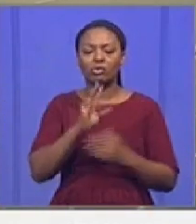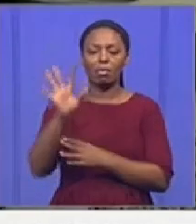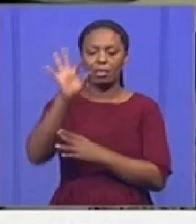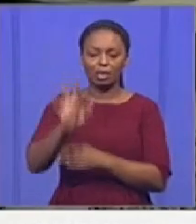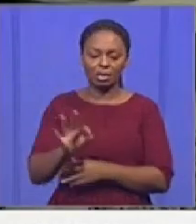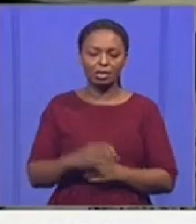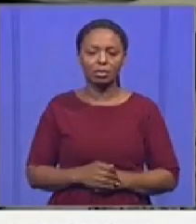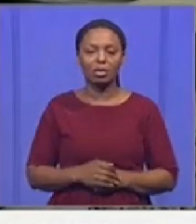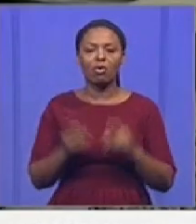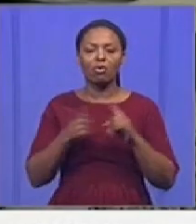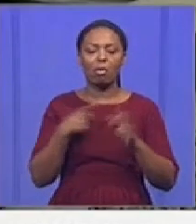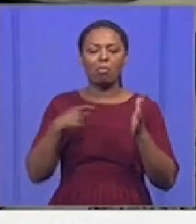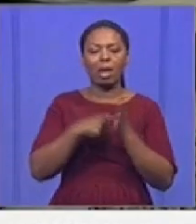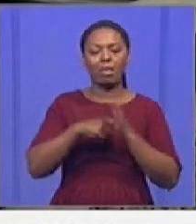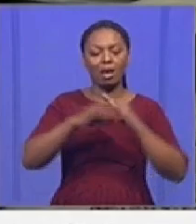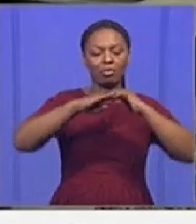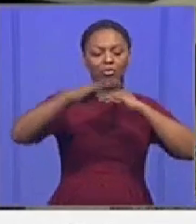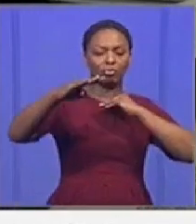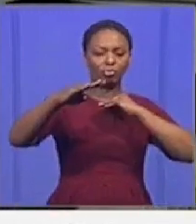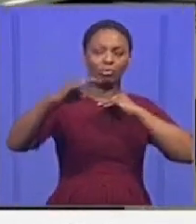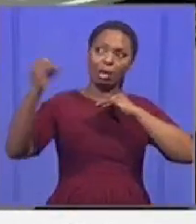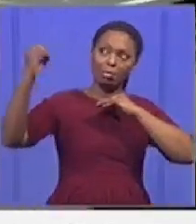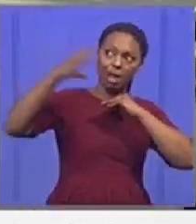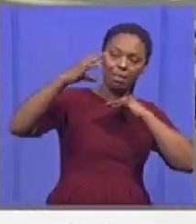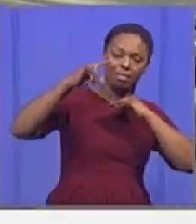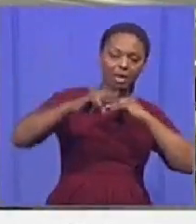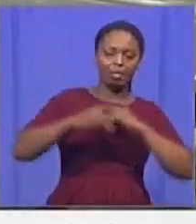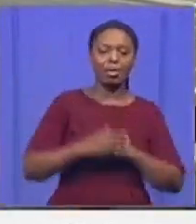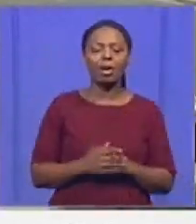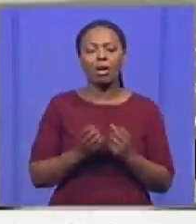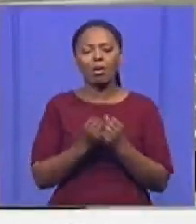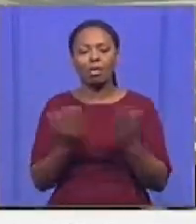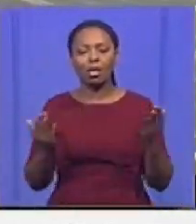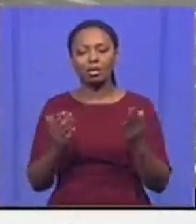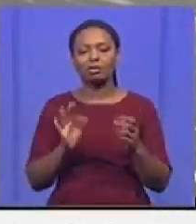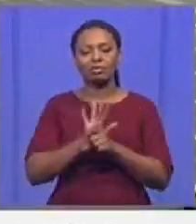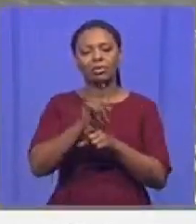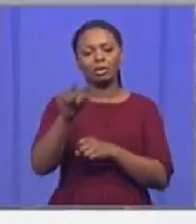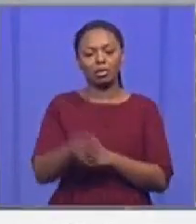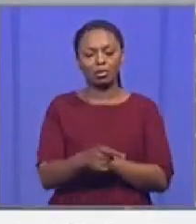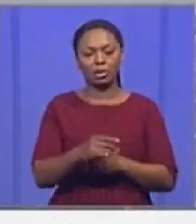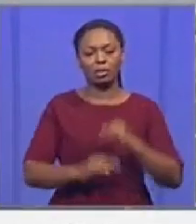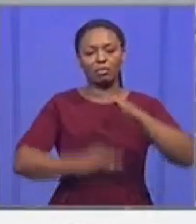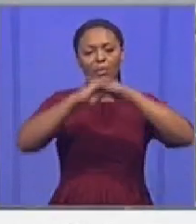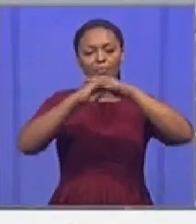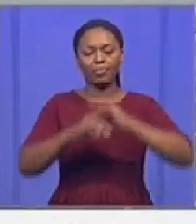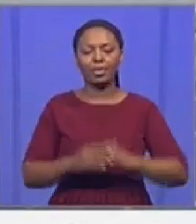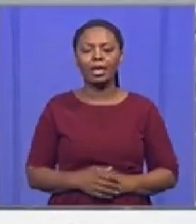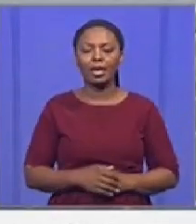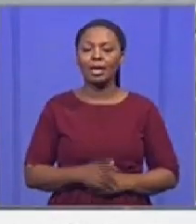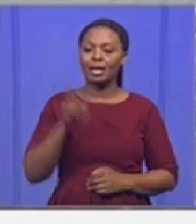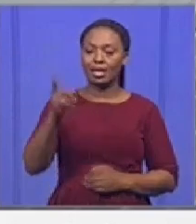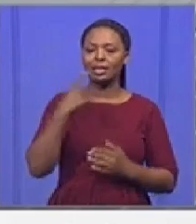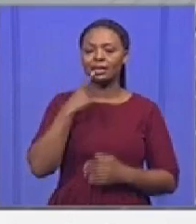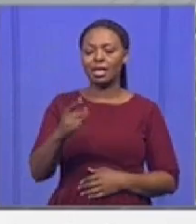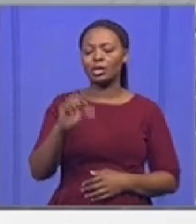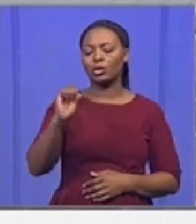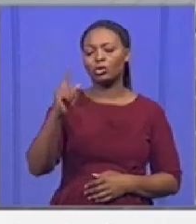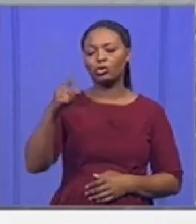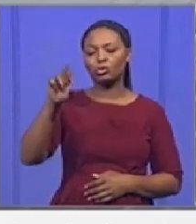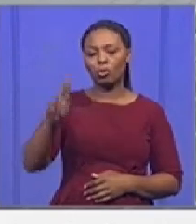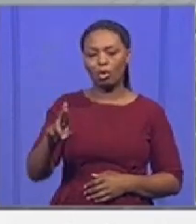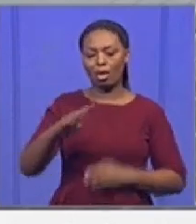madi ao ba rekileng dipanele ka one go fitlha go diranta di le 15,000. Go qualifyela seno di solar panel di tshwanetse